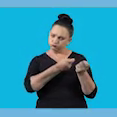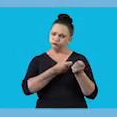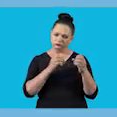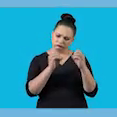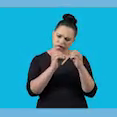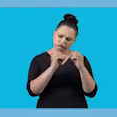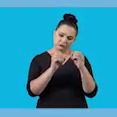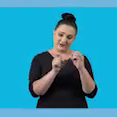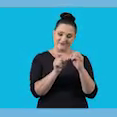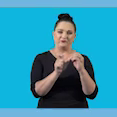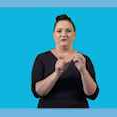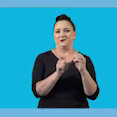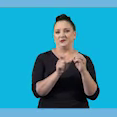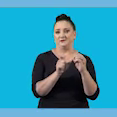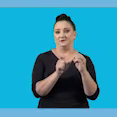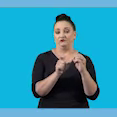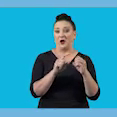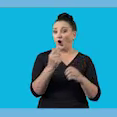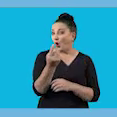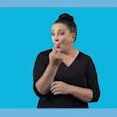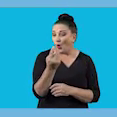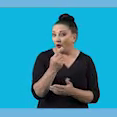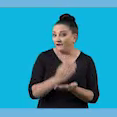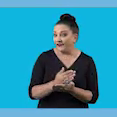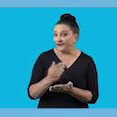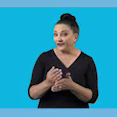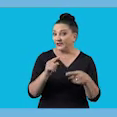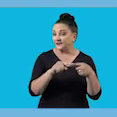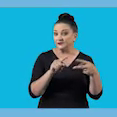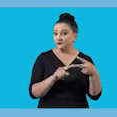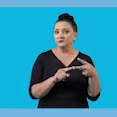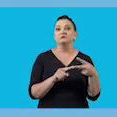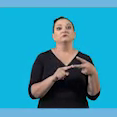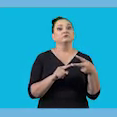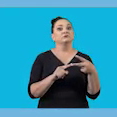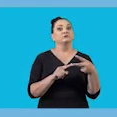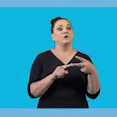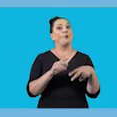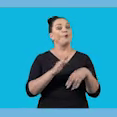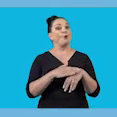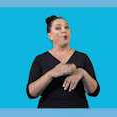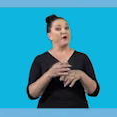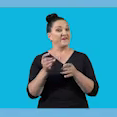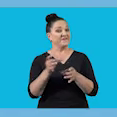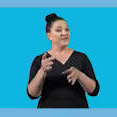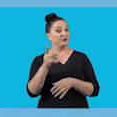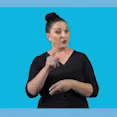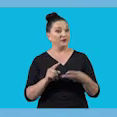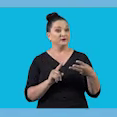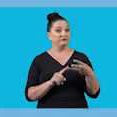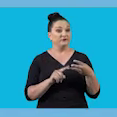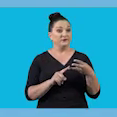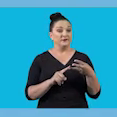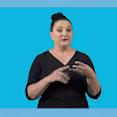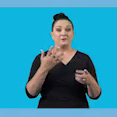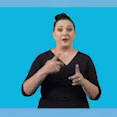the spaces between them. But those are not the only two factors that are affecting the rate of diffusion. The others are